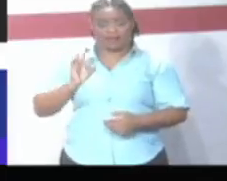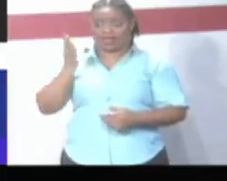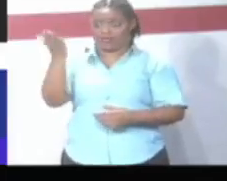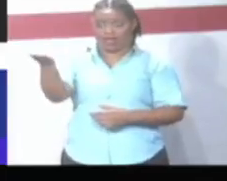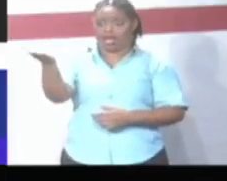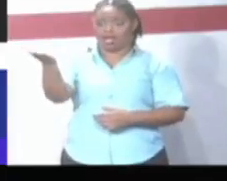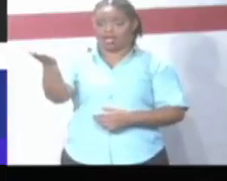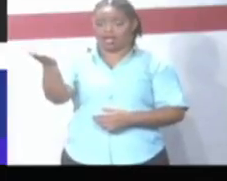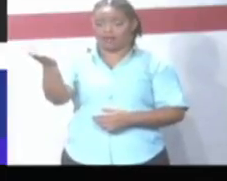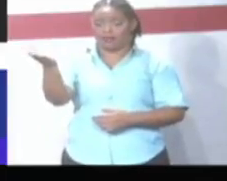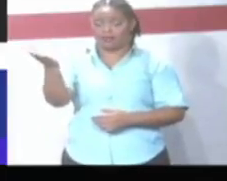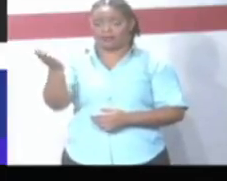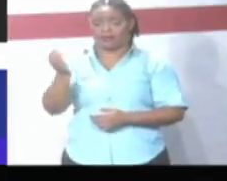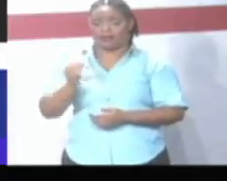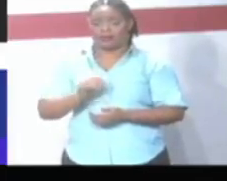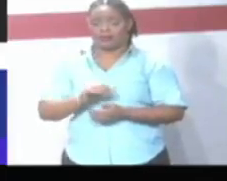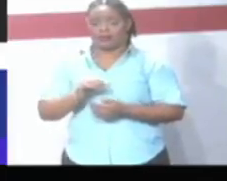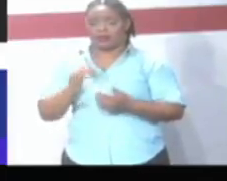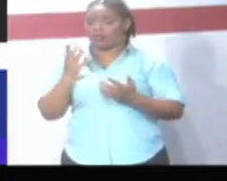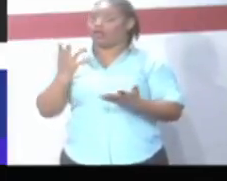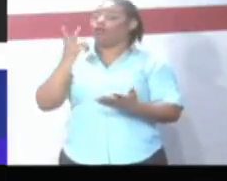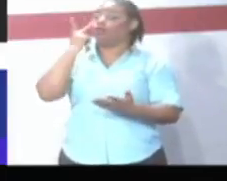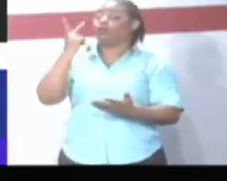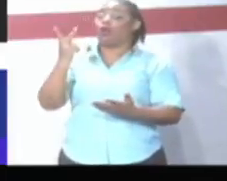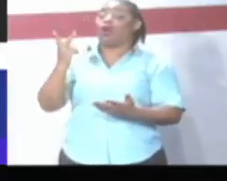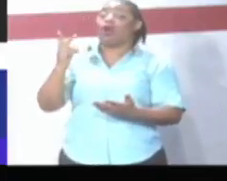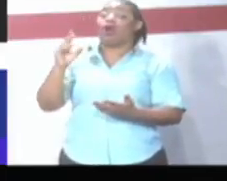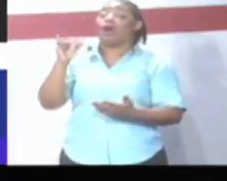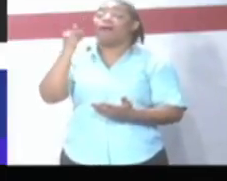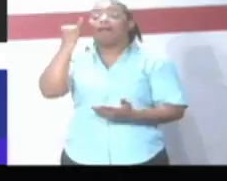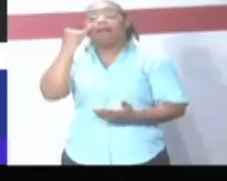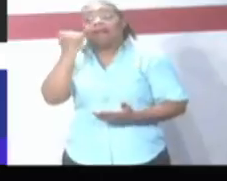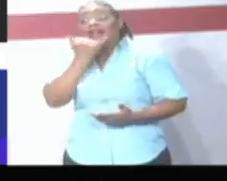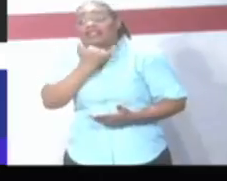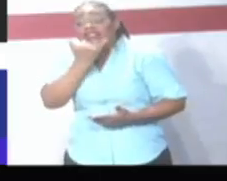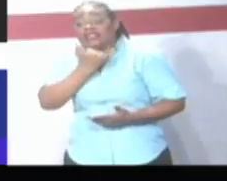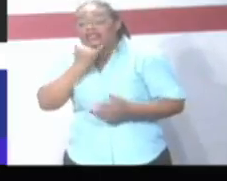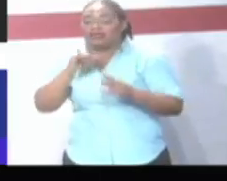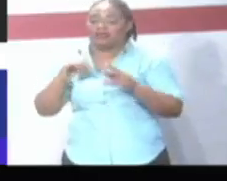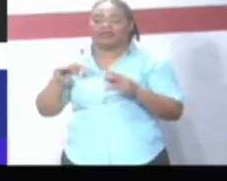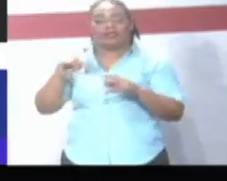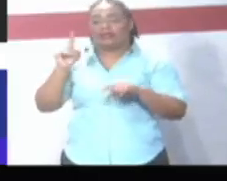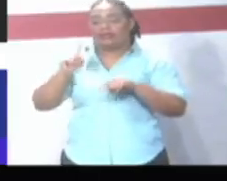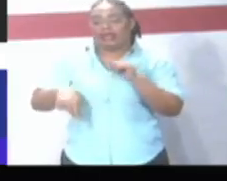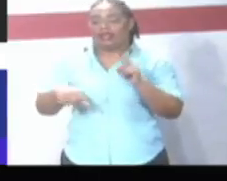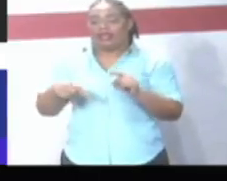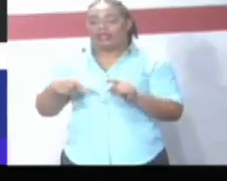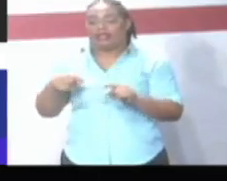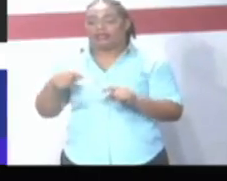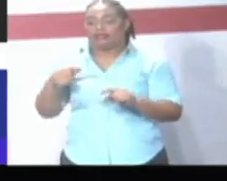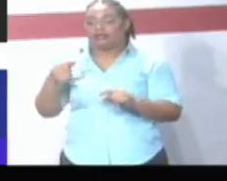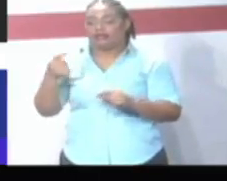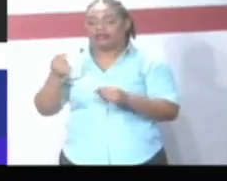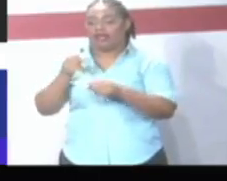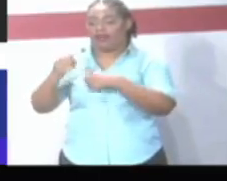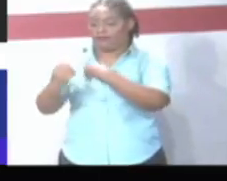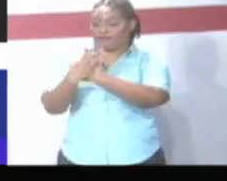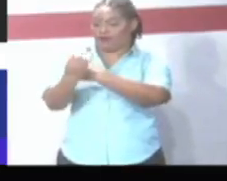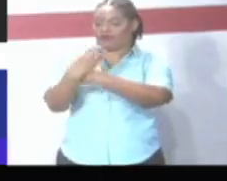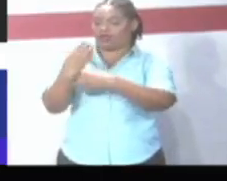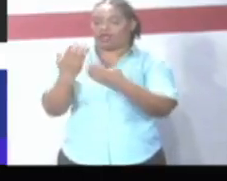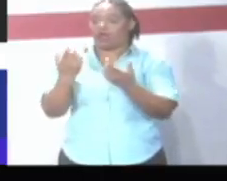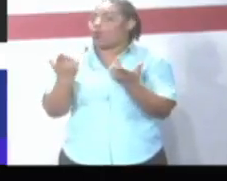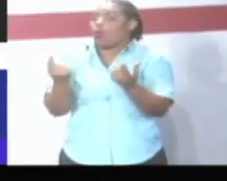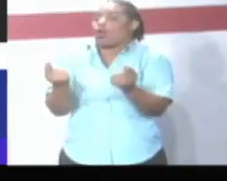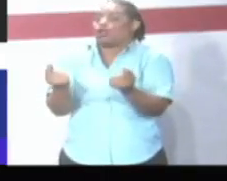they made a mistake, but yet they were not able to get any instructions to administer another dose. Just wanted to know if this